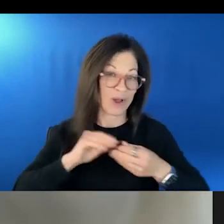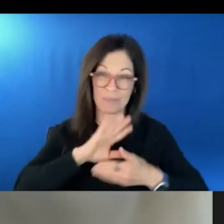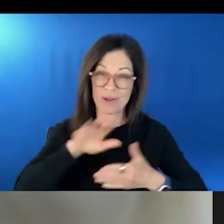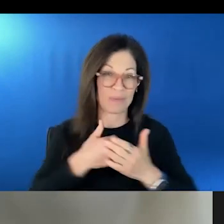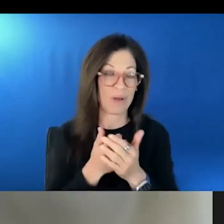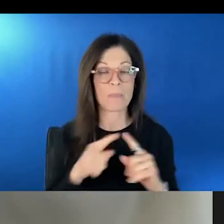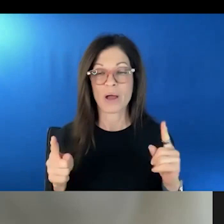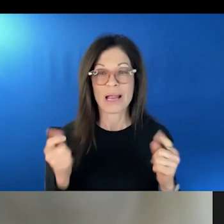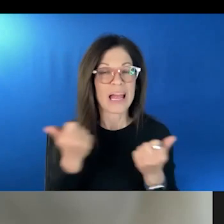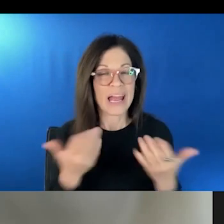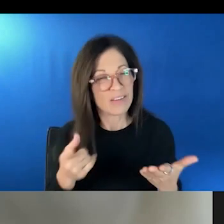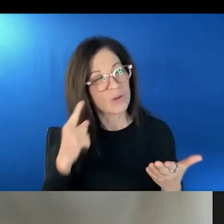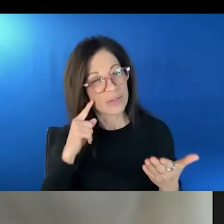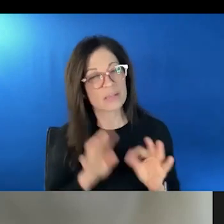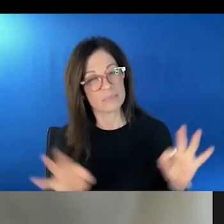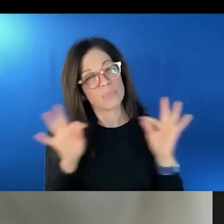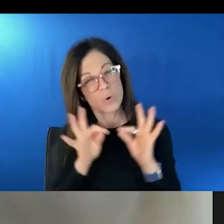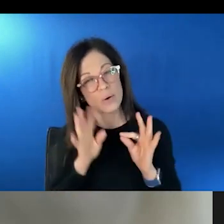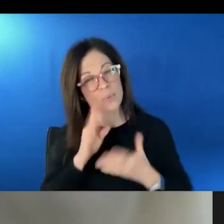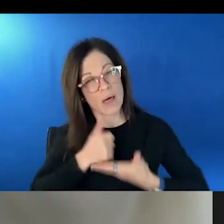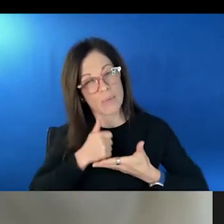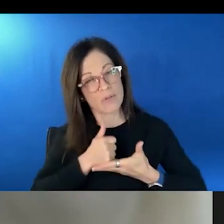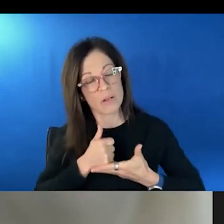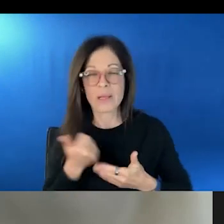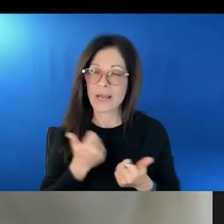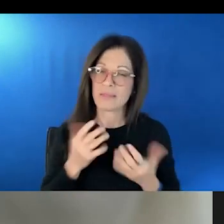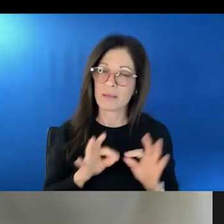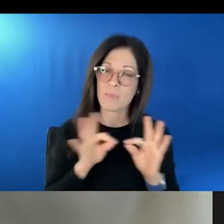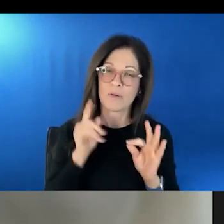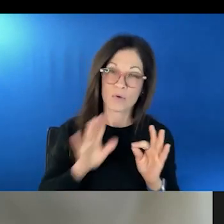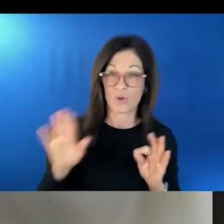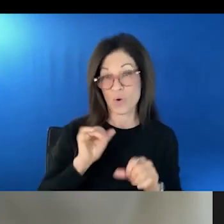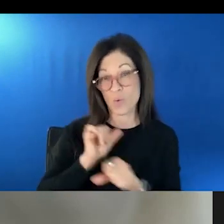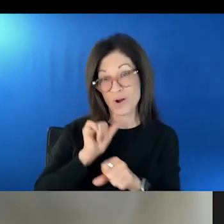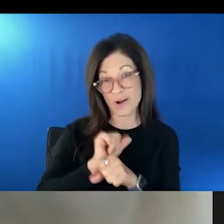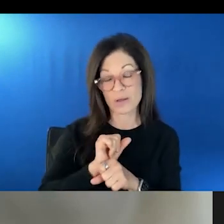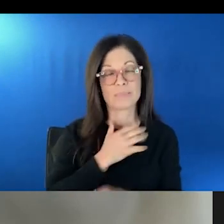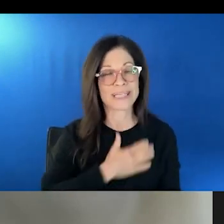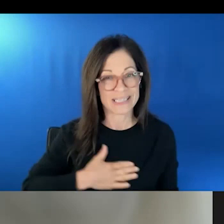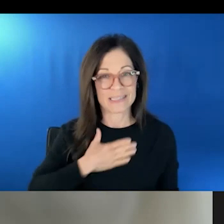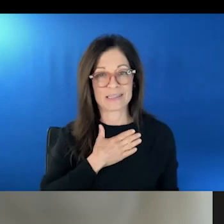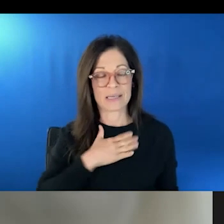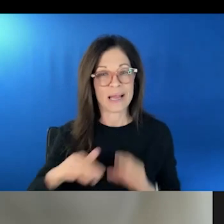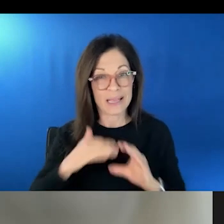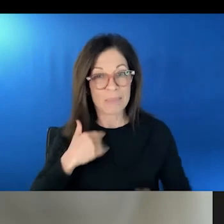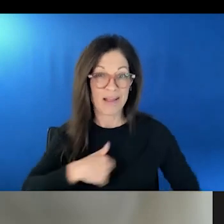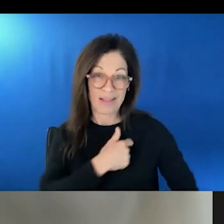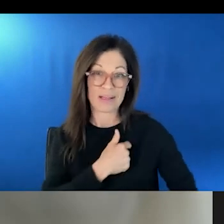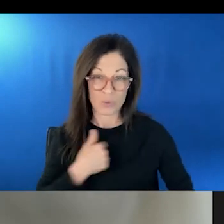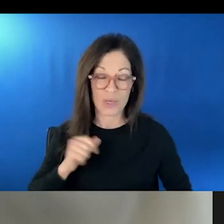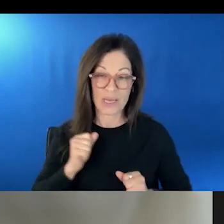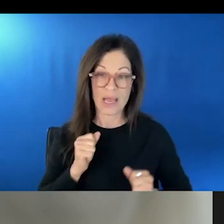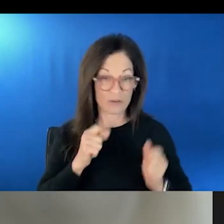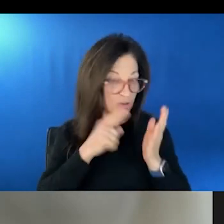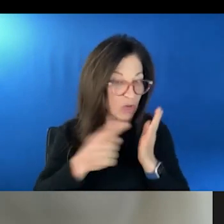just anything that you think is important, anything that's important to your work, please email us so that we may check it